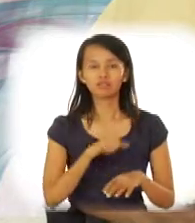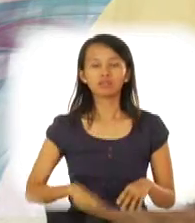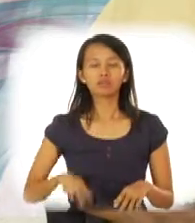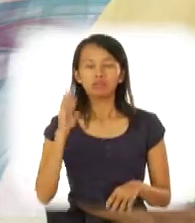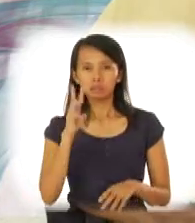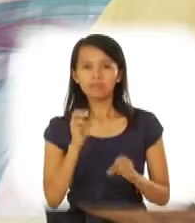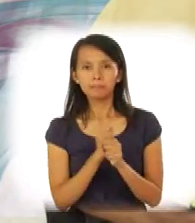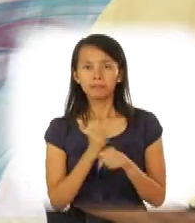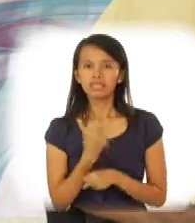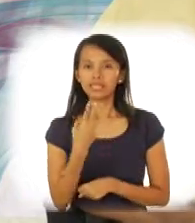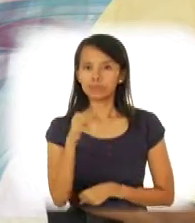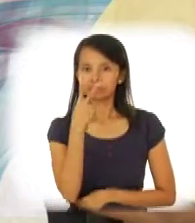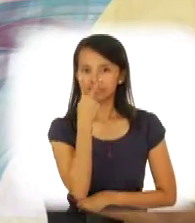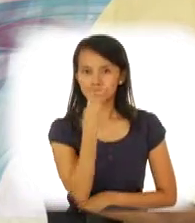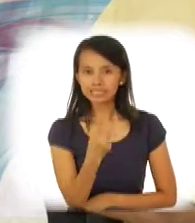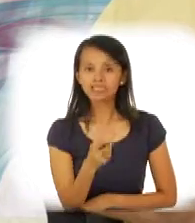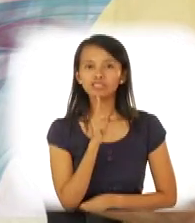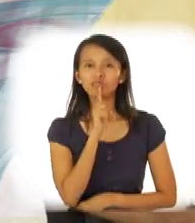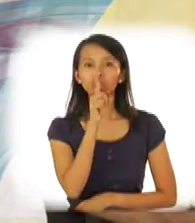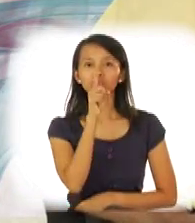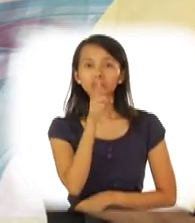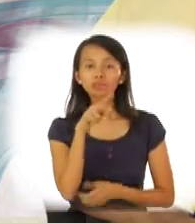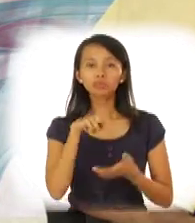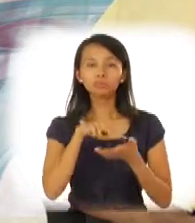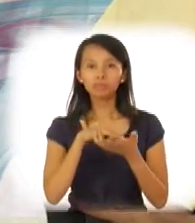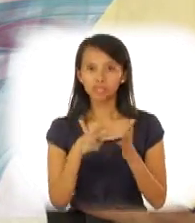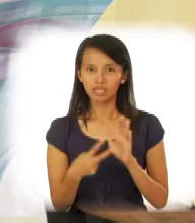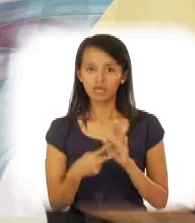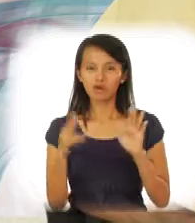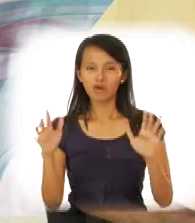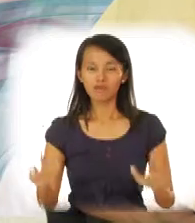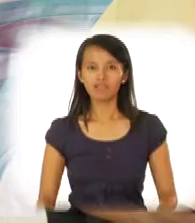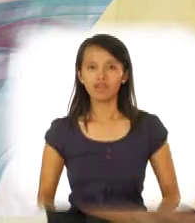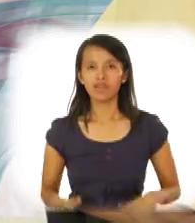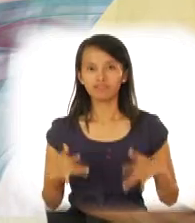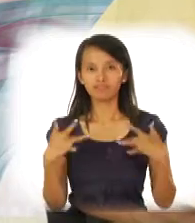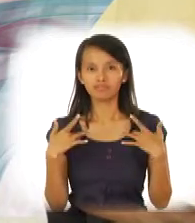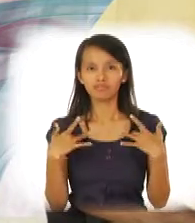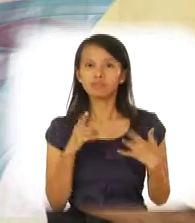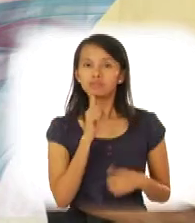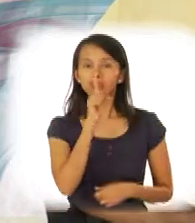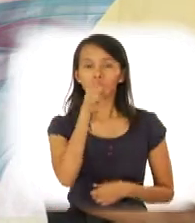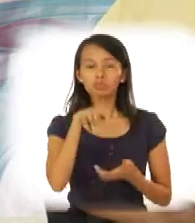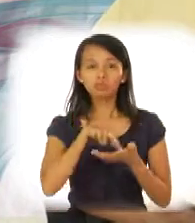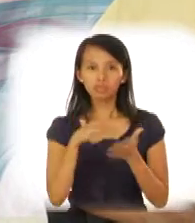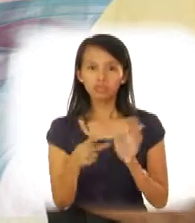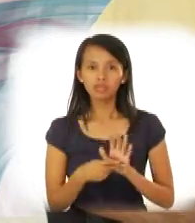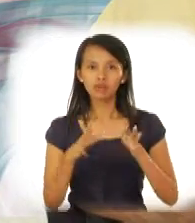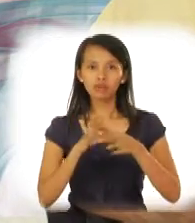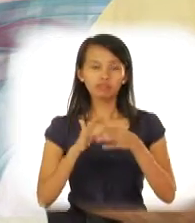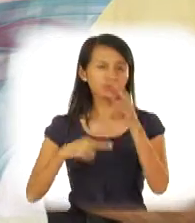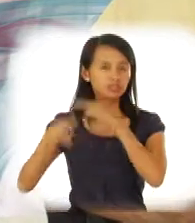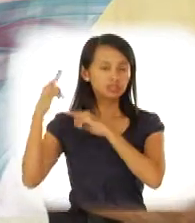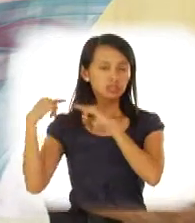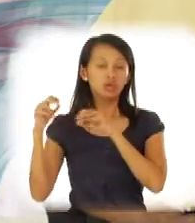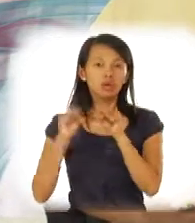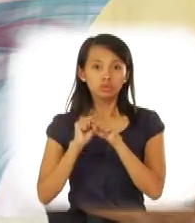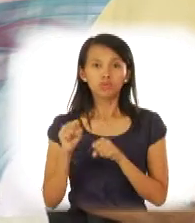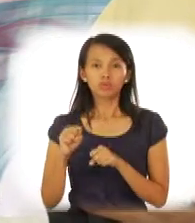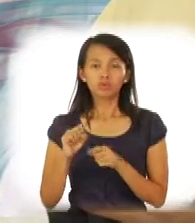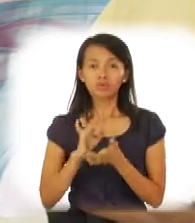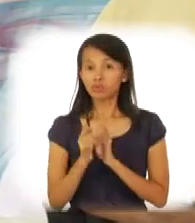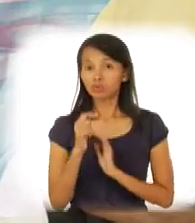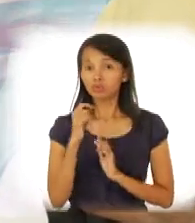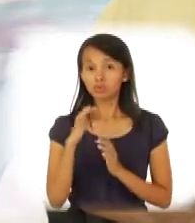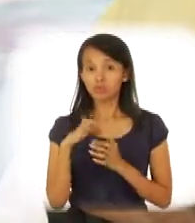Lord will make them see the true meaning of life, the true meaning of history. So